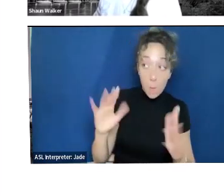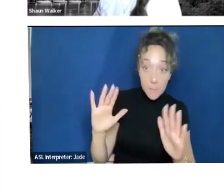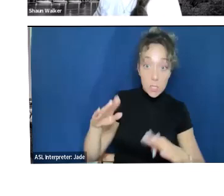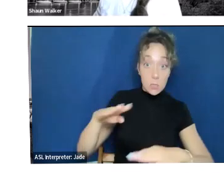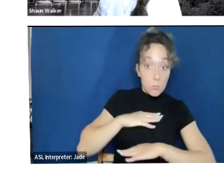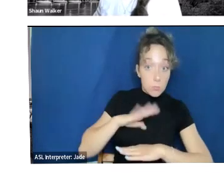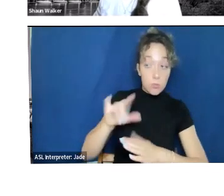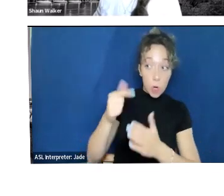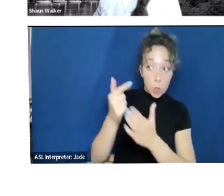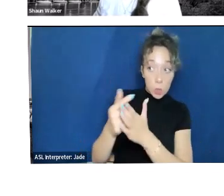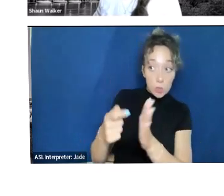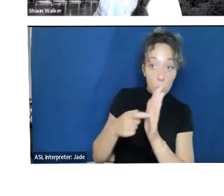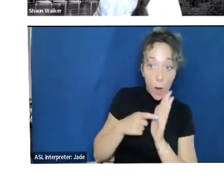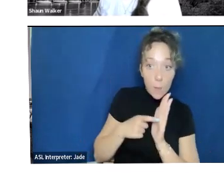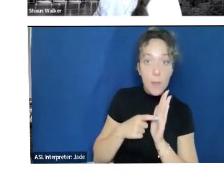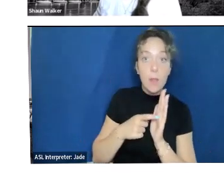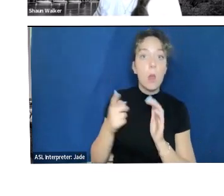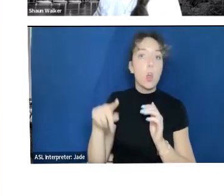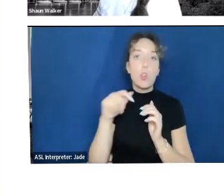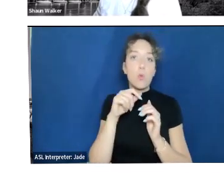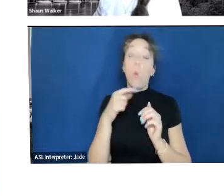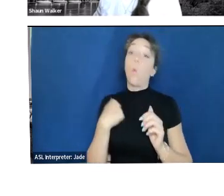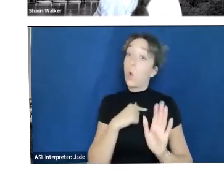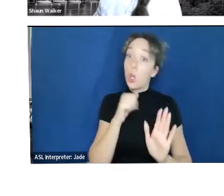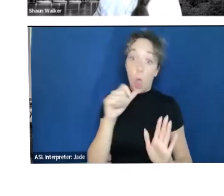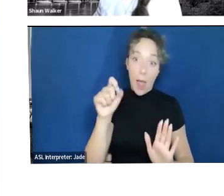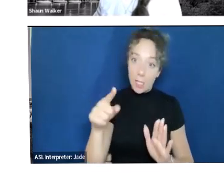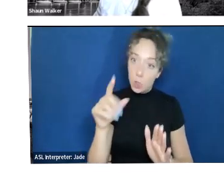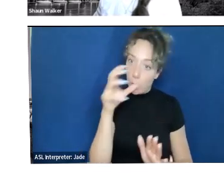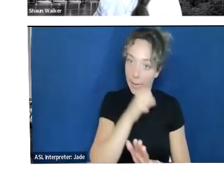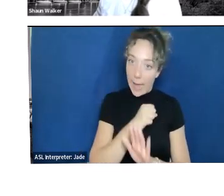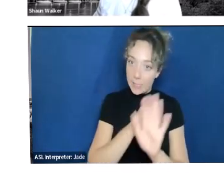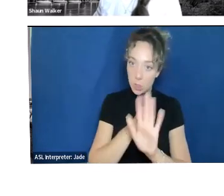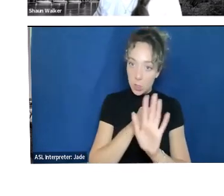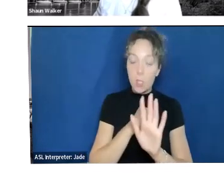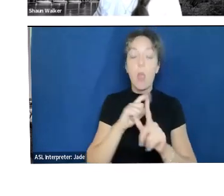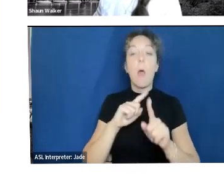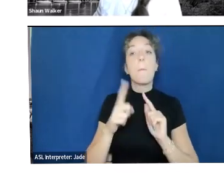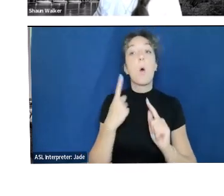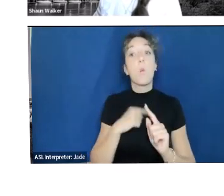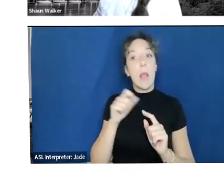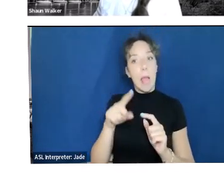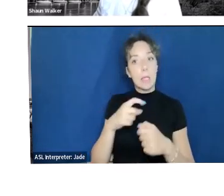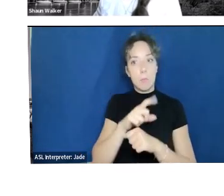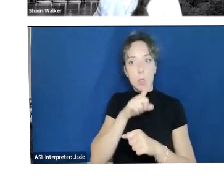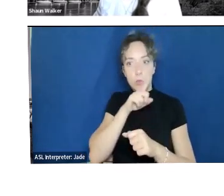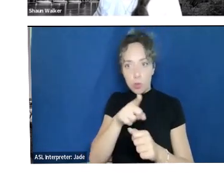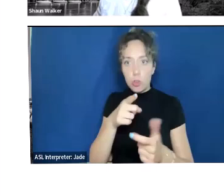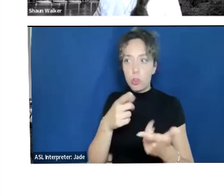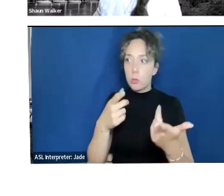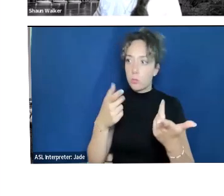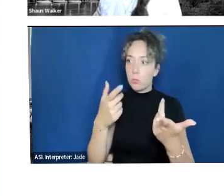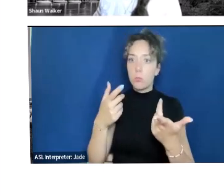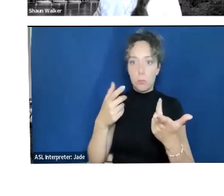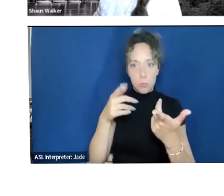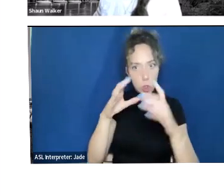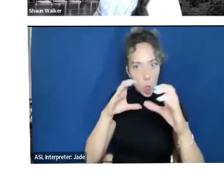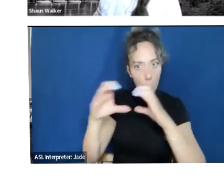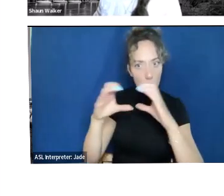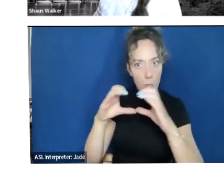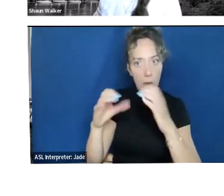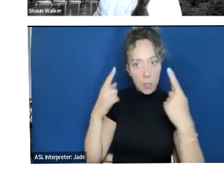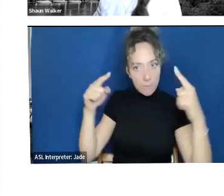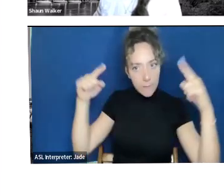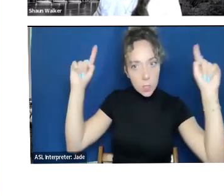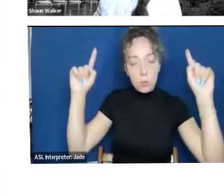requirements. We are not asking you to guess, but we are asking you to be thorough in your communication across